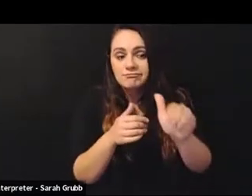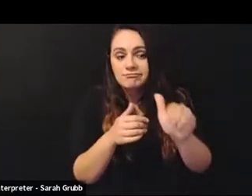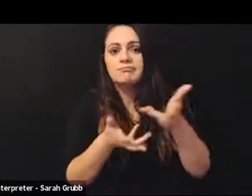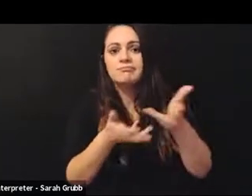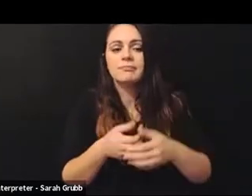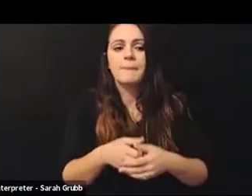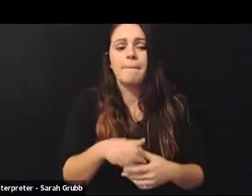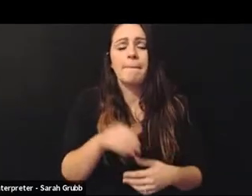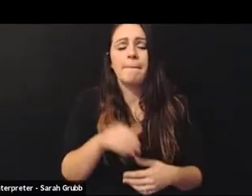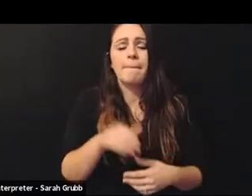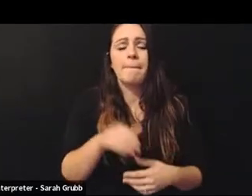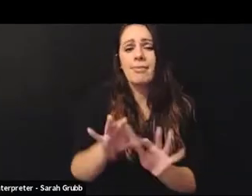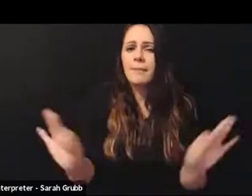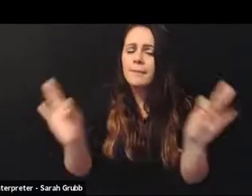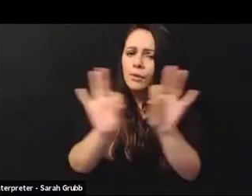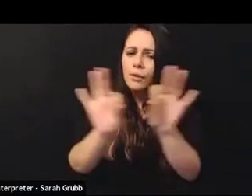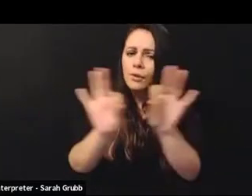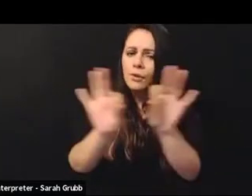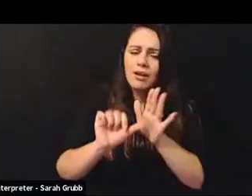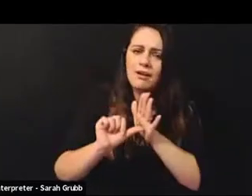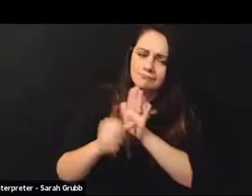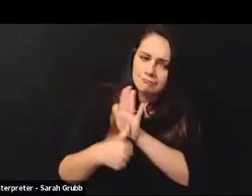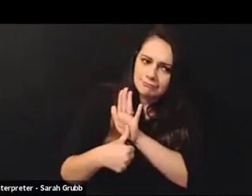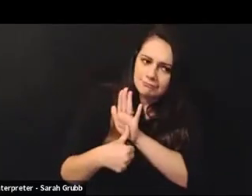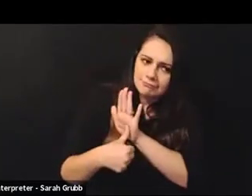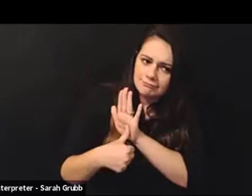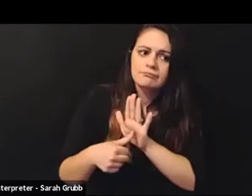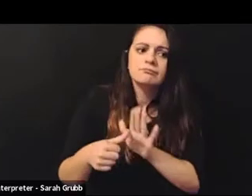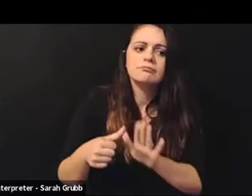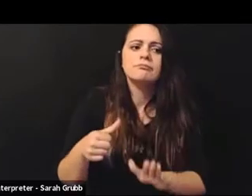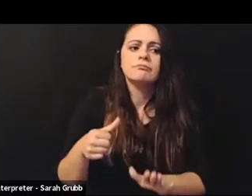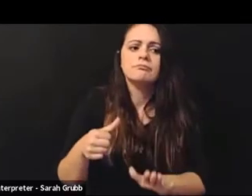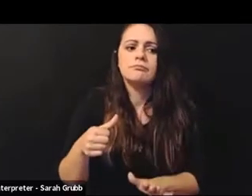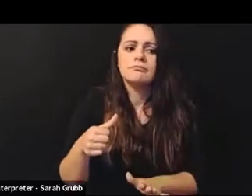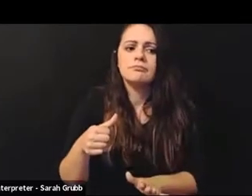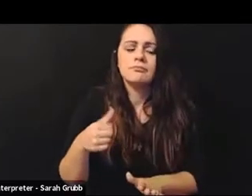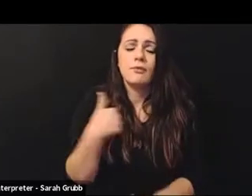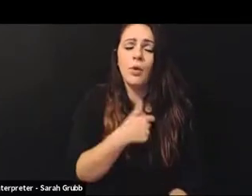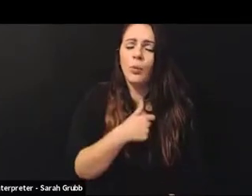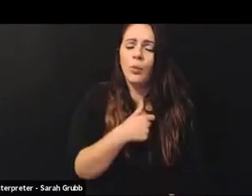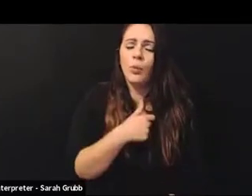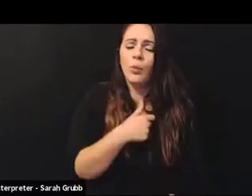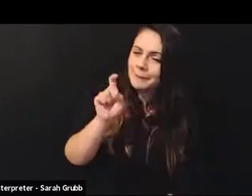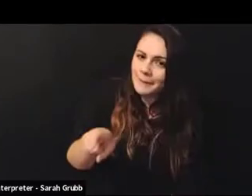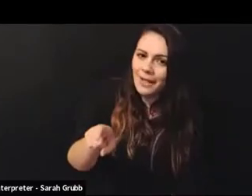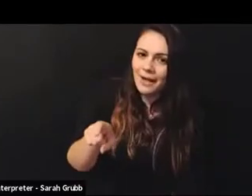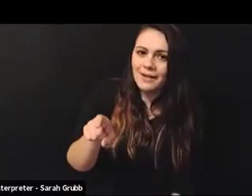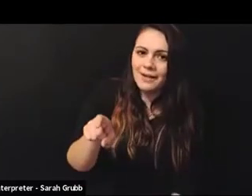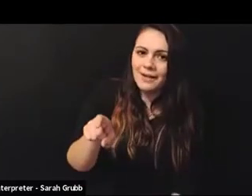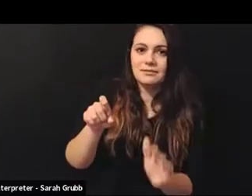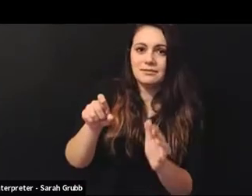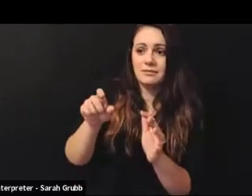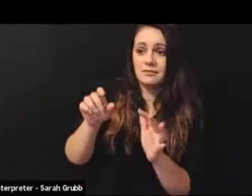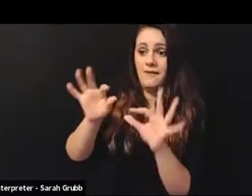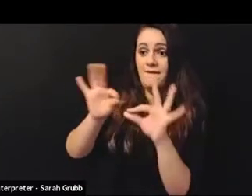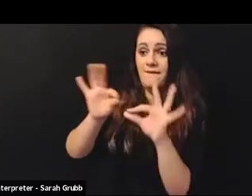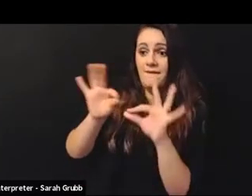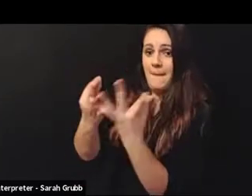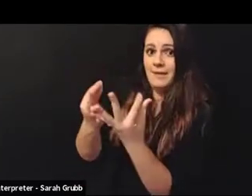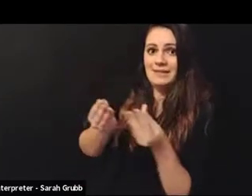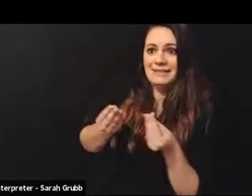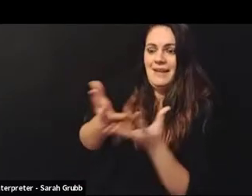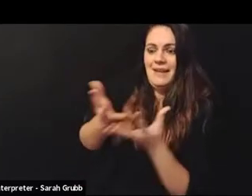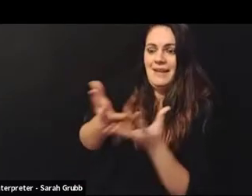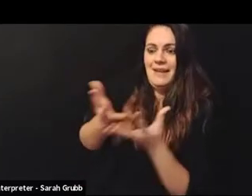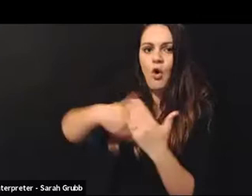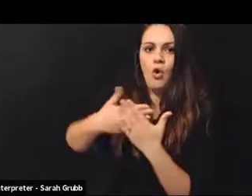we're giving, and that's part of the reason I like to do this presentation, we have to give families accurate and complete information about ASD